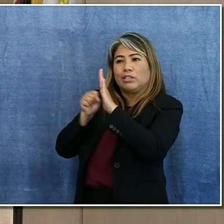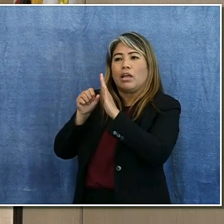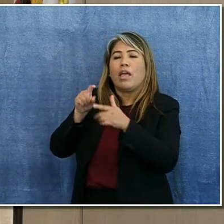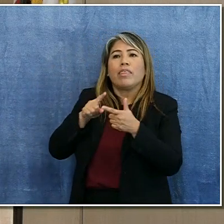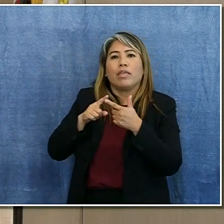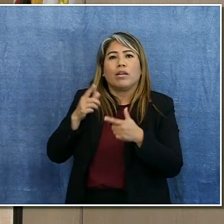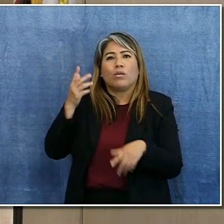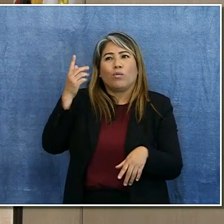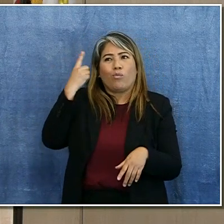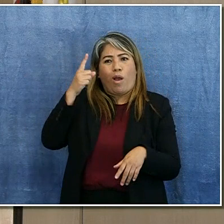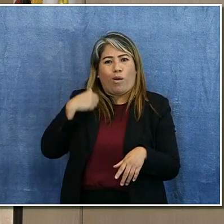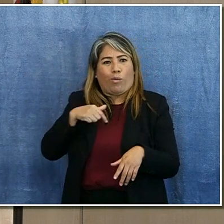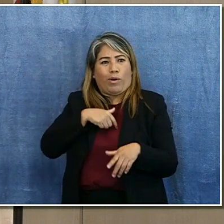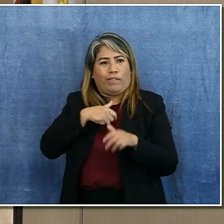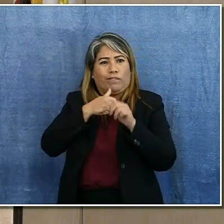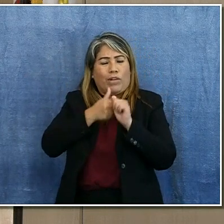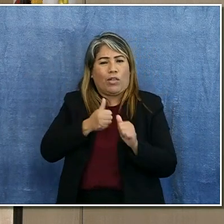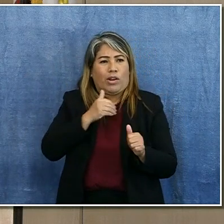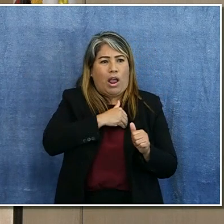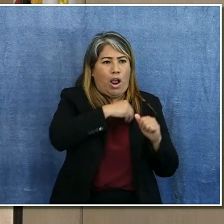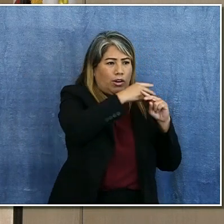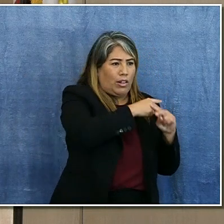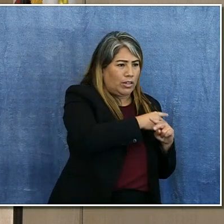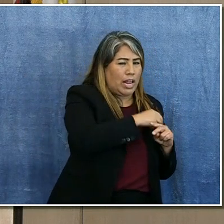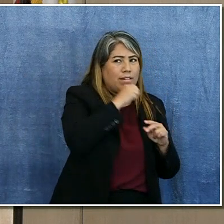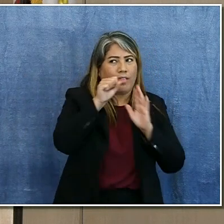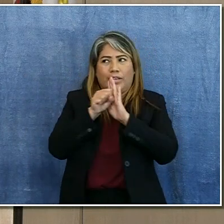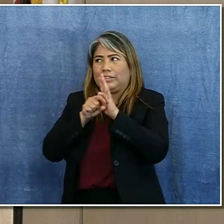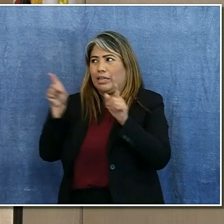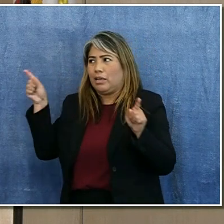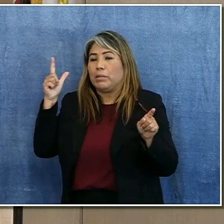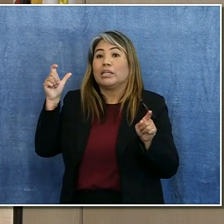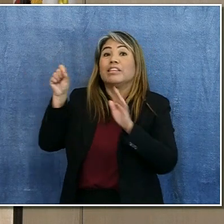we following our calculation and not the state's?